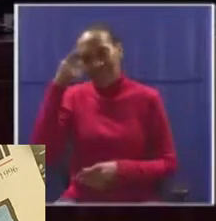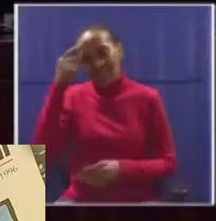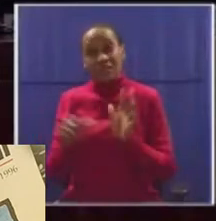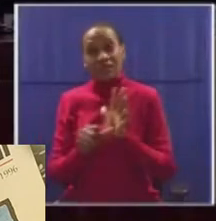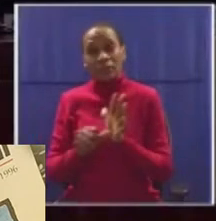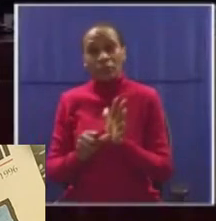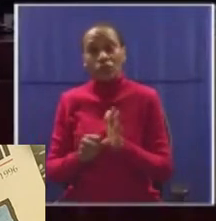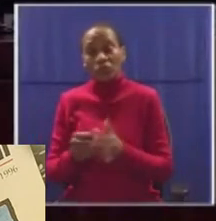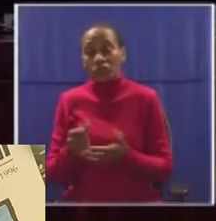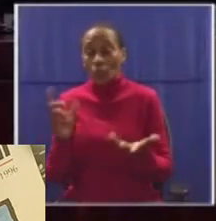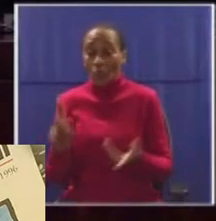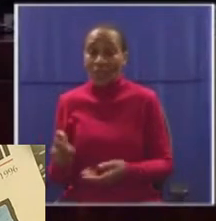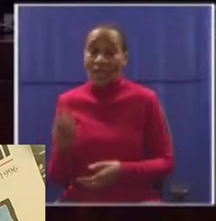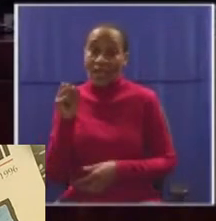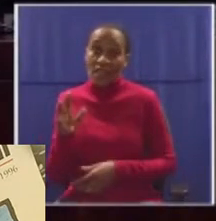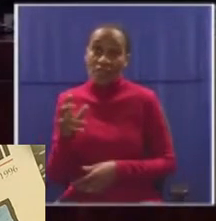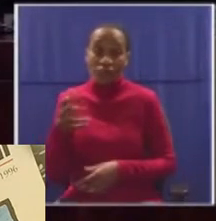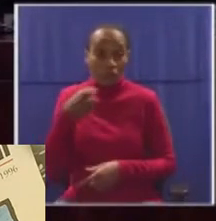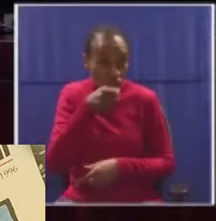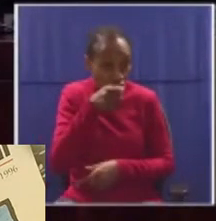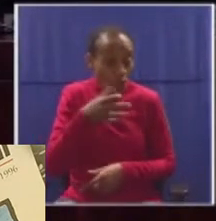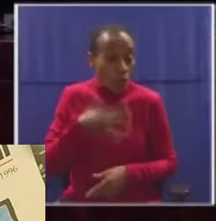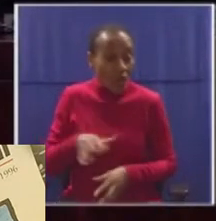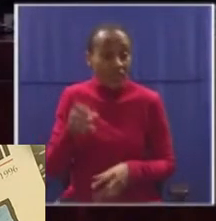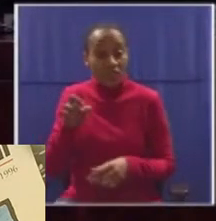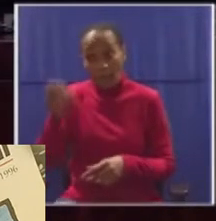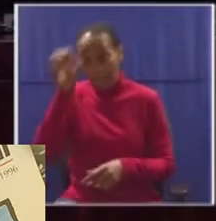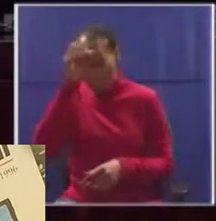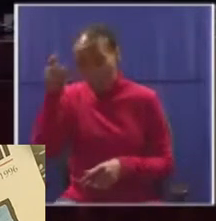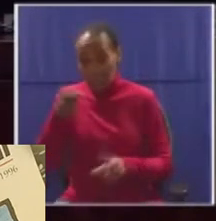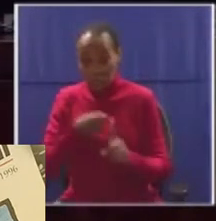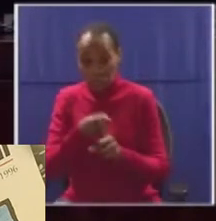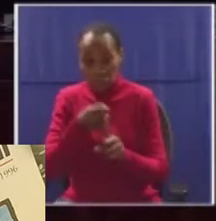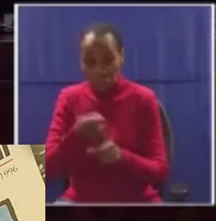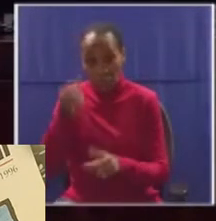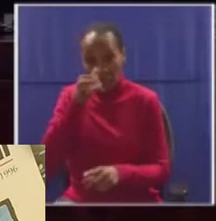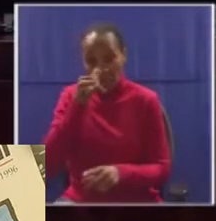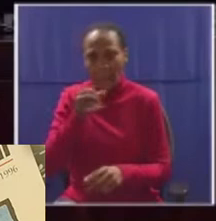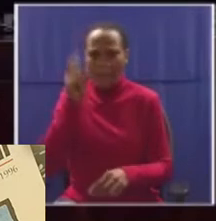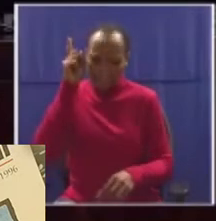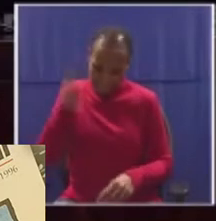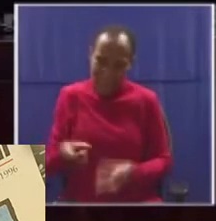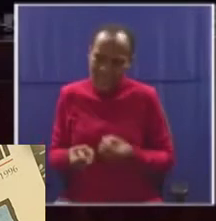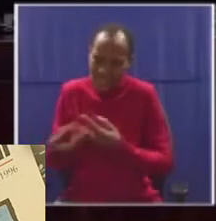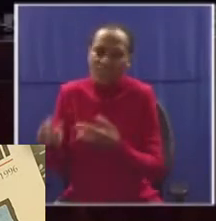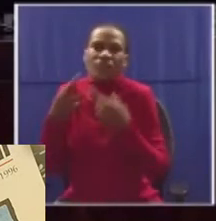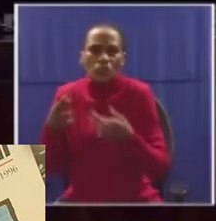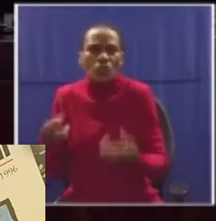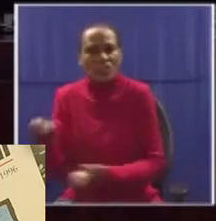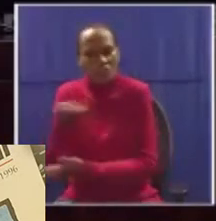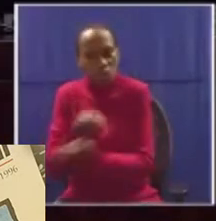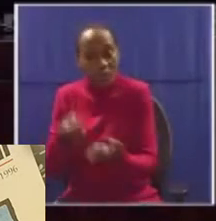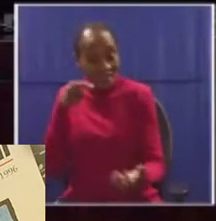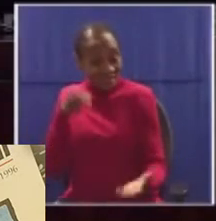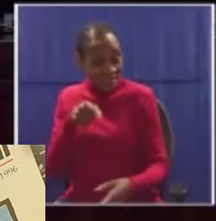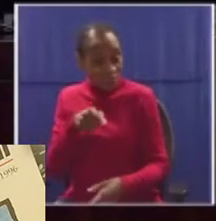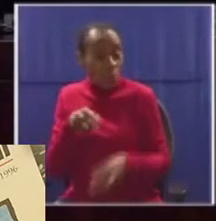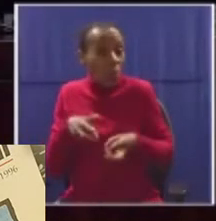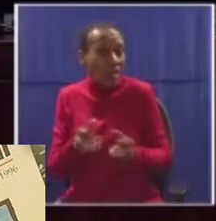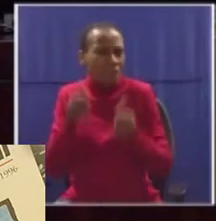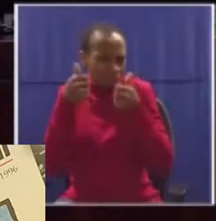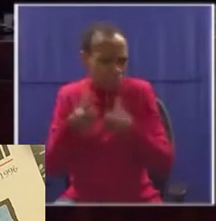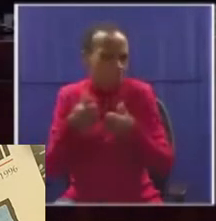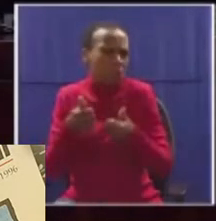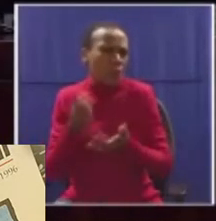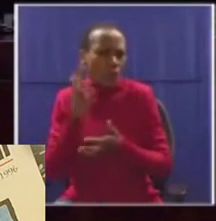important to note that if you want police to fight crime then you must give them the necessary tools and this is one measure that you're